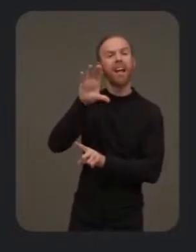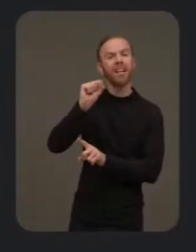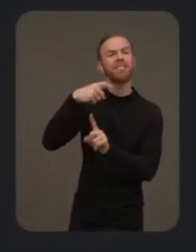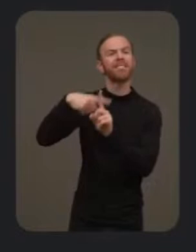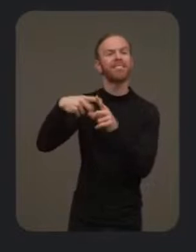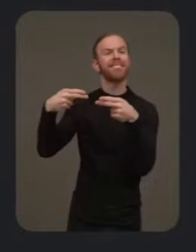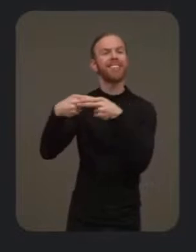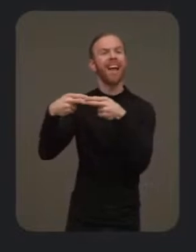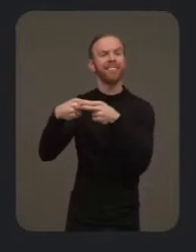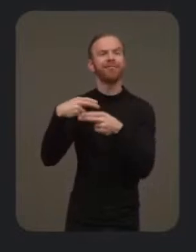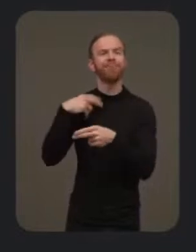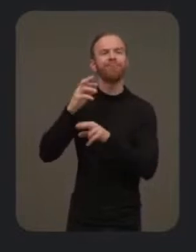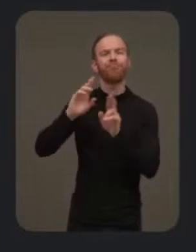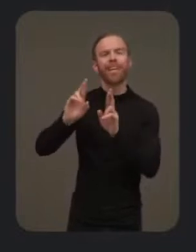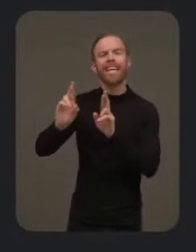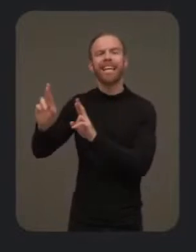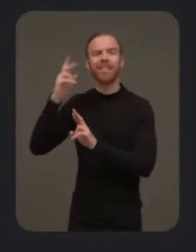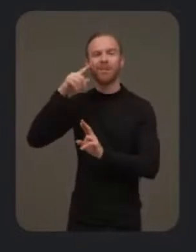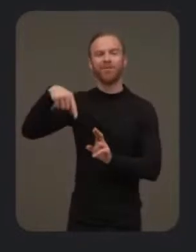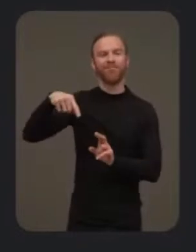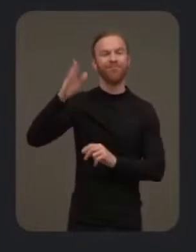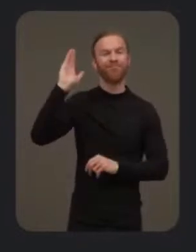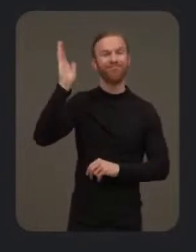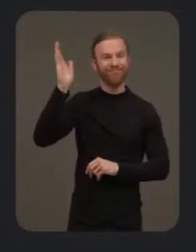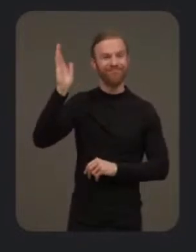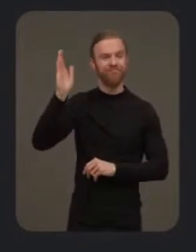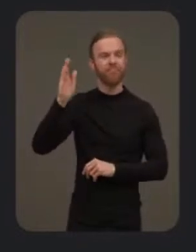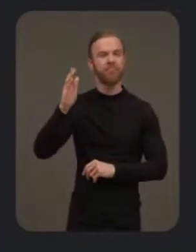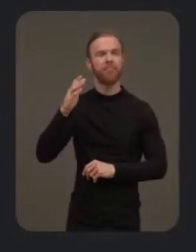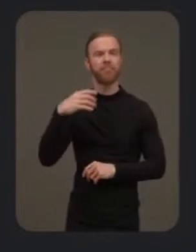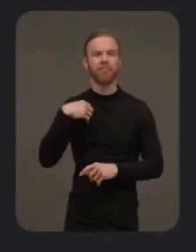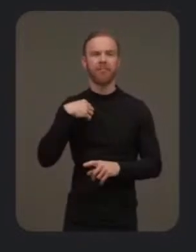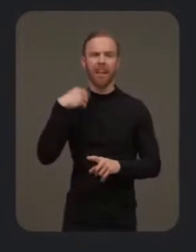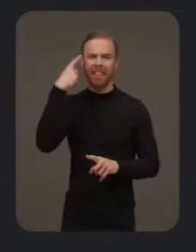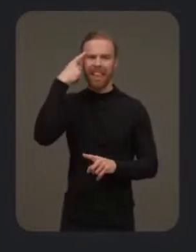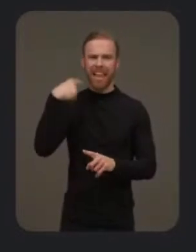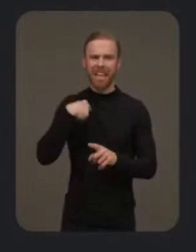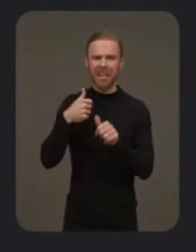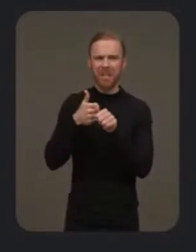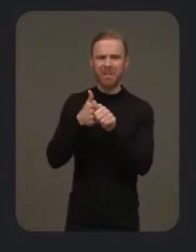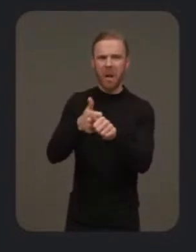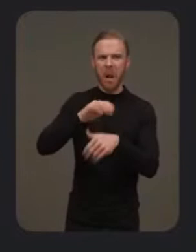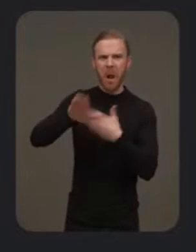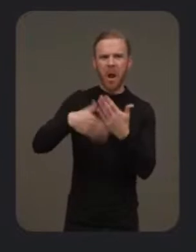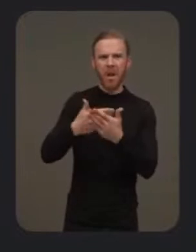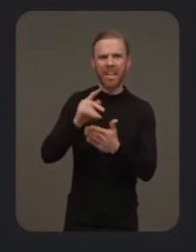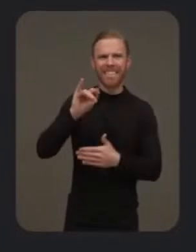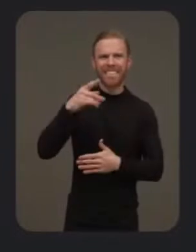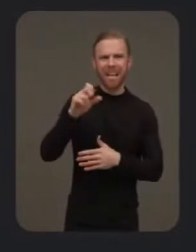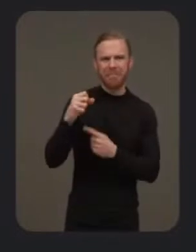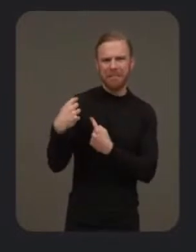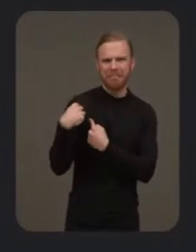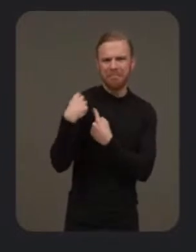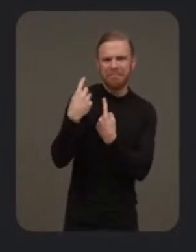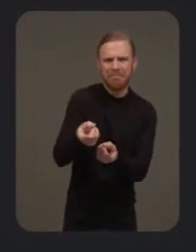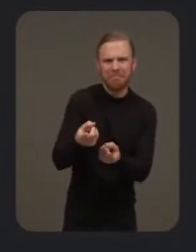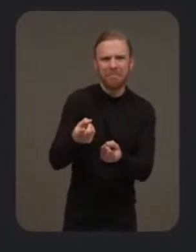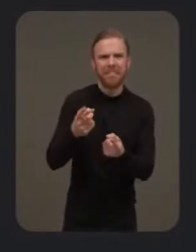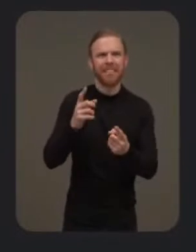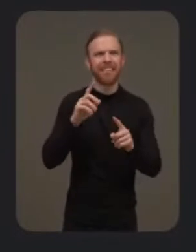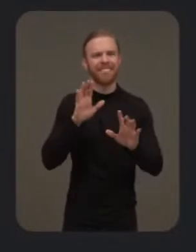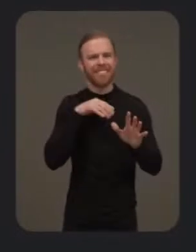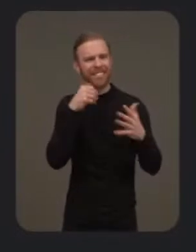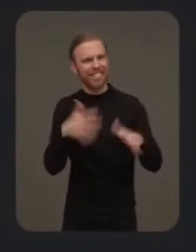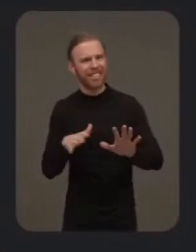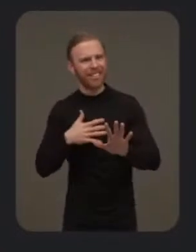keynote. And I think I've followed most of these tips so far, but I'm not quite done yet.